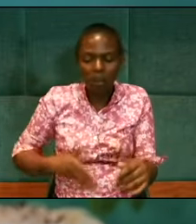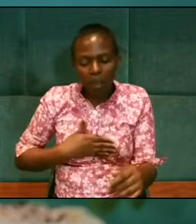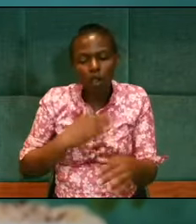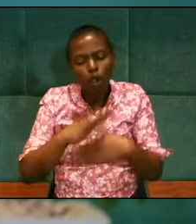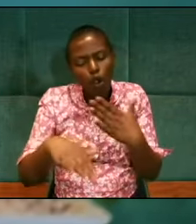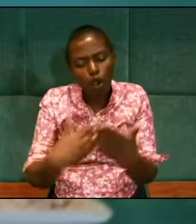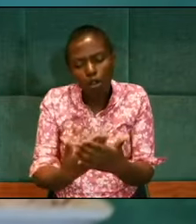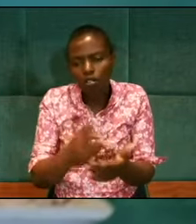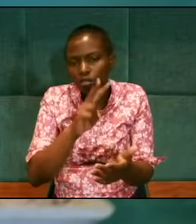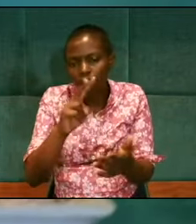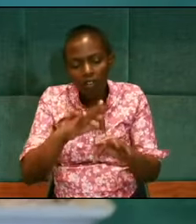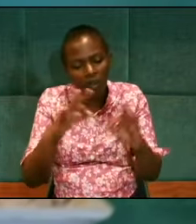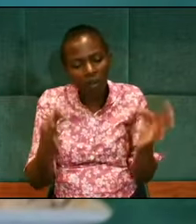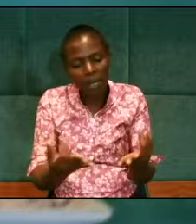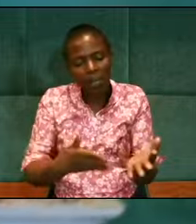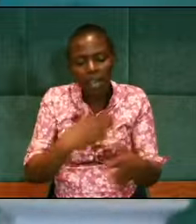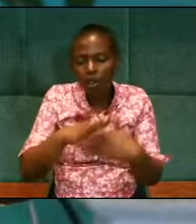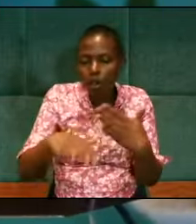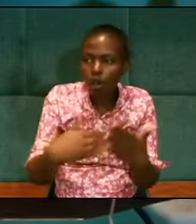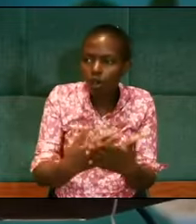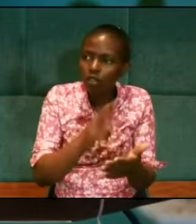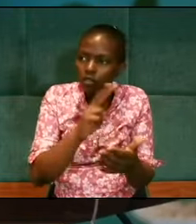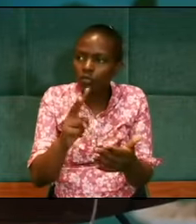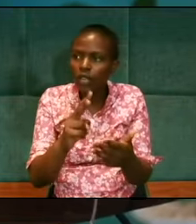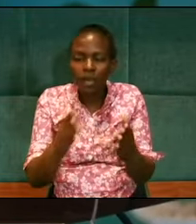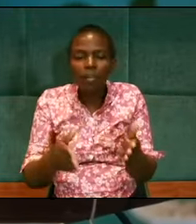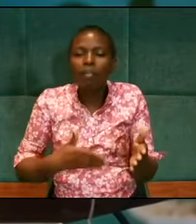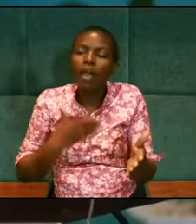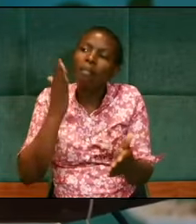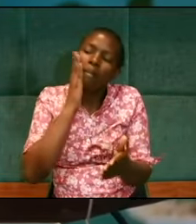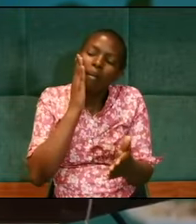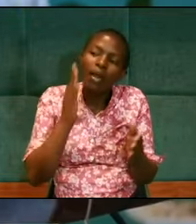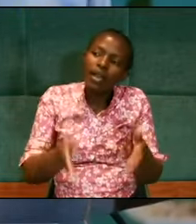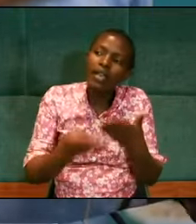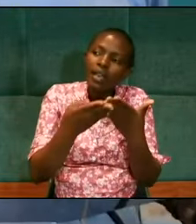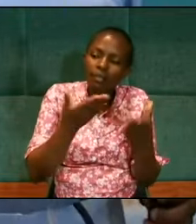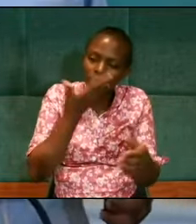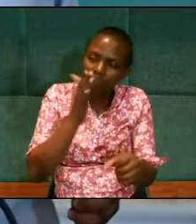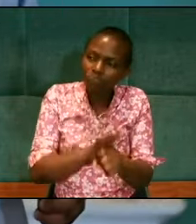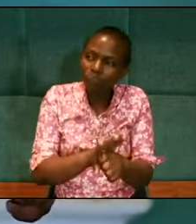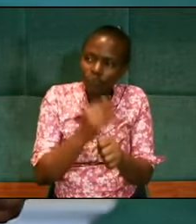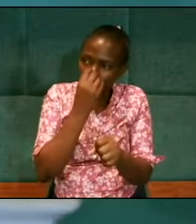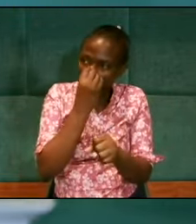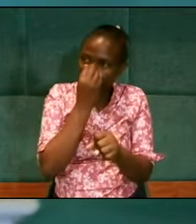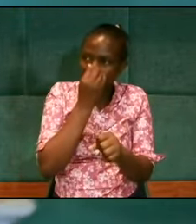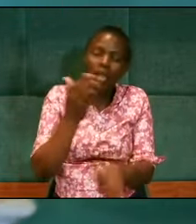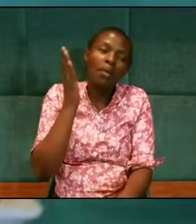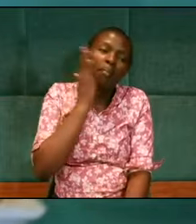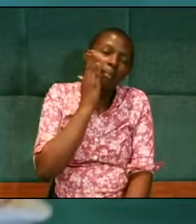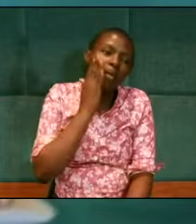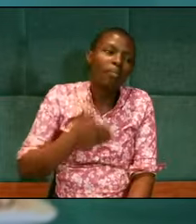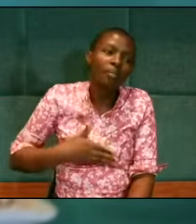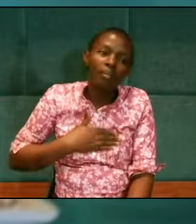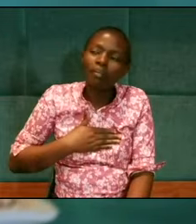My family saw her. My mother gave her verdict. I did not say, my mother is an